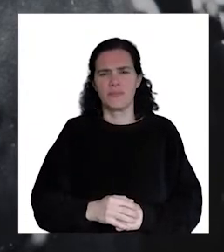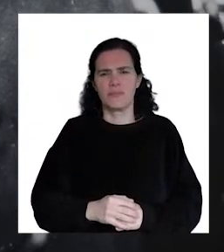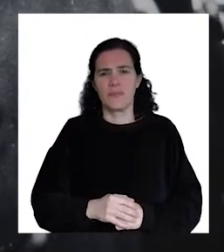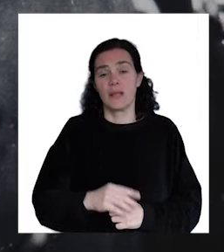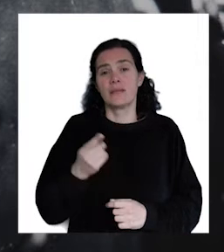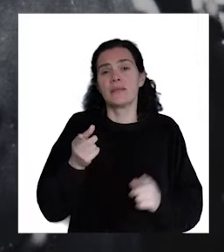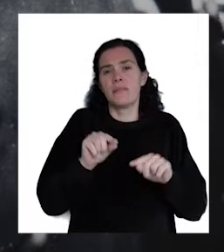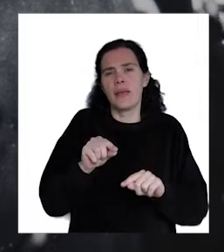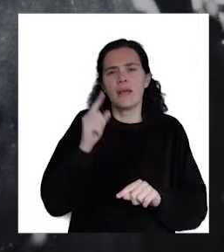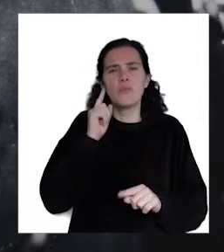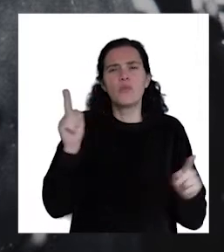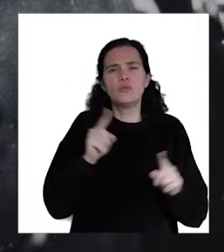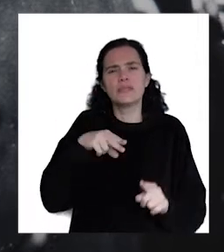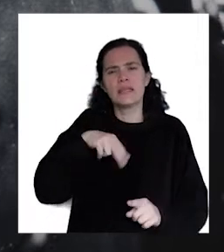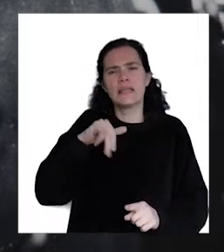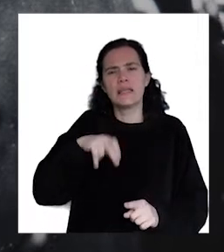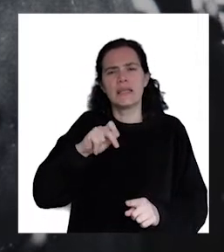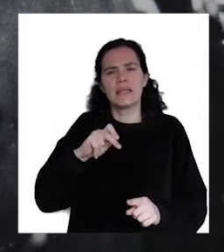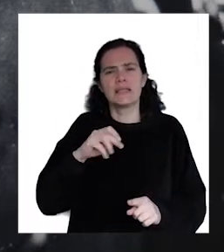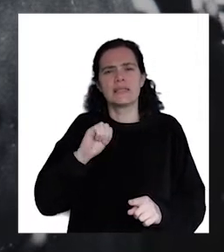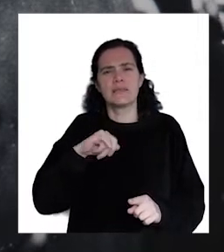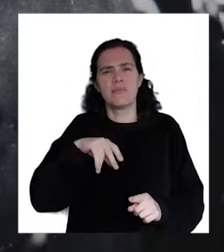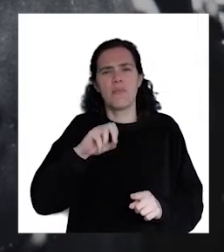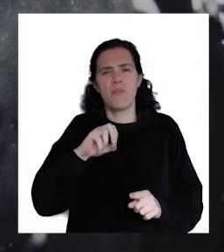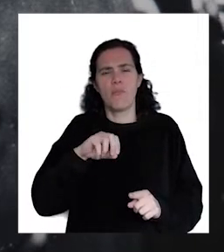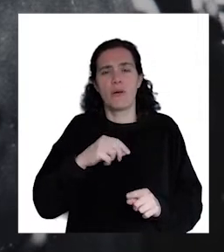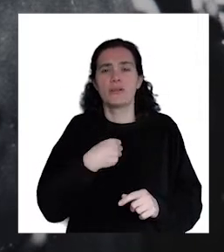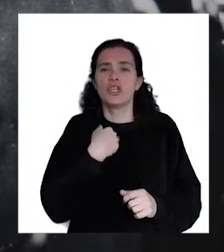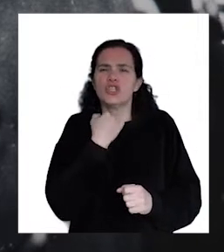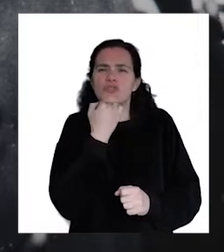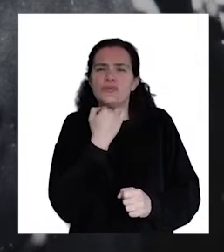or Nina Simone's song, Strange Fruits